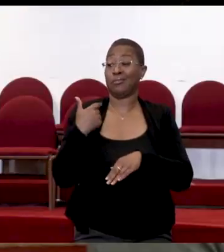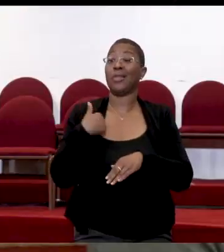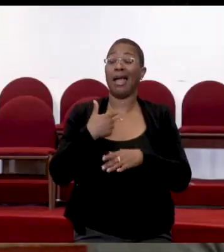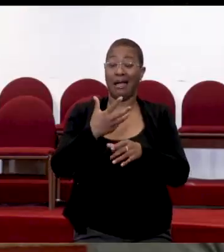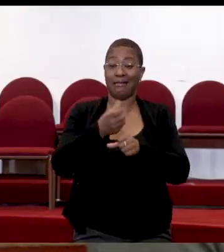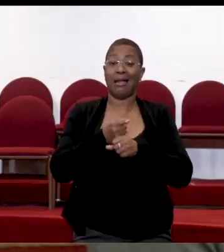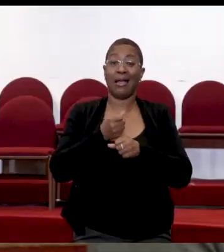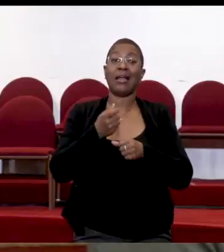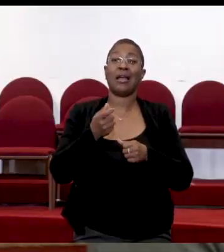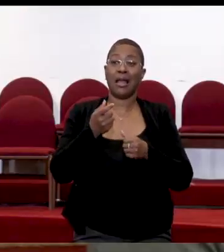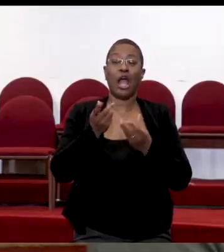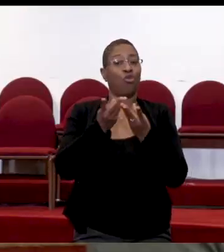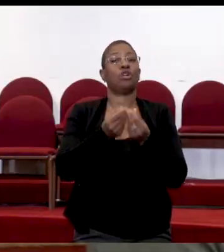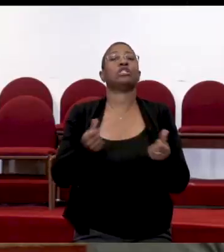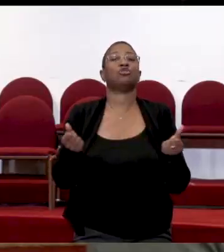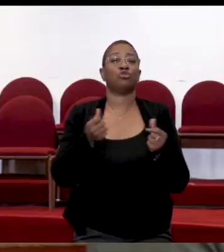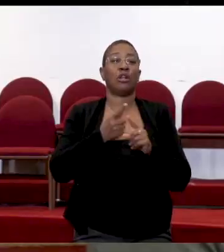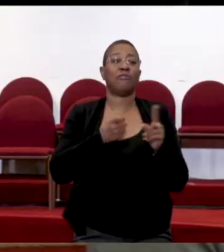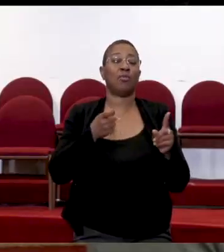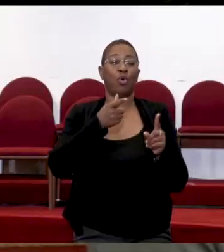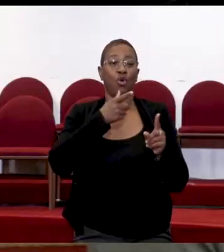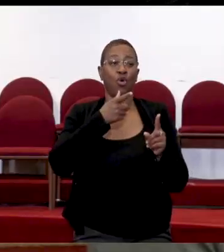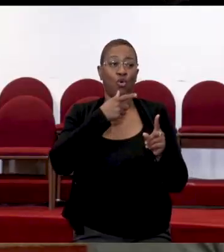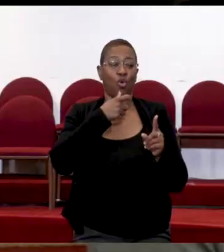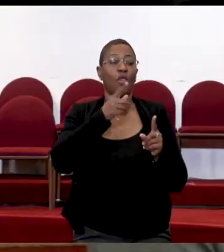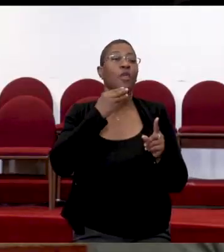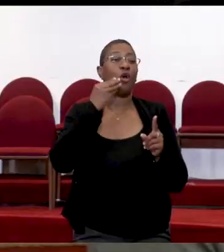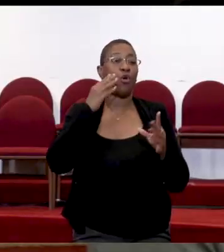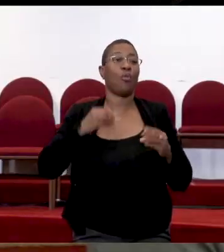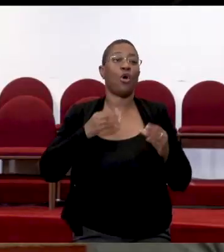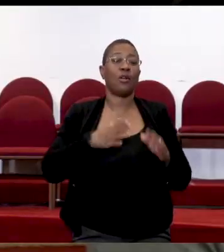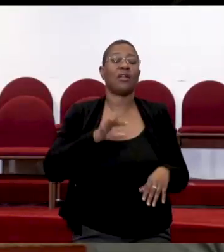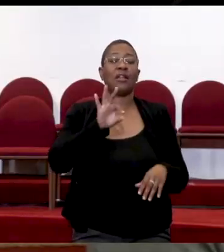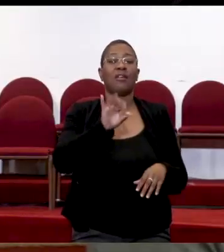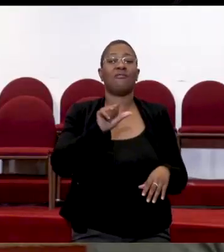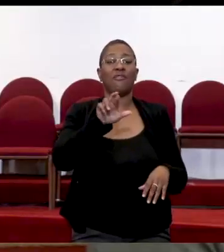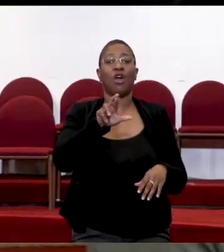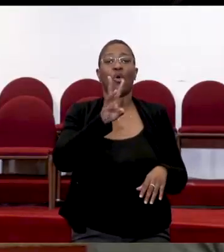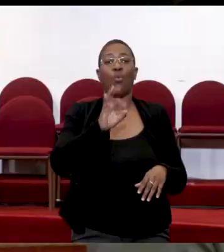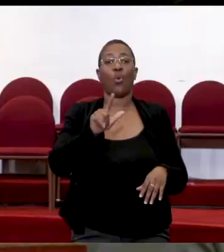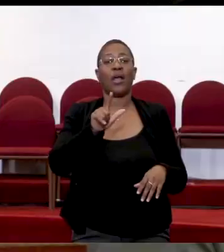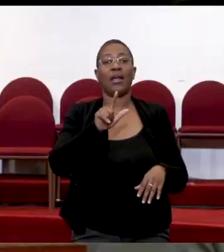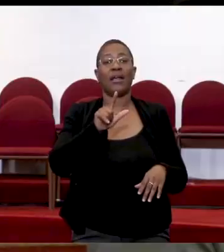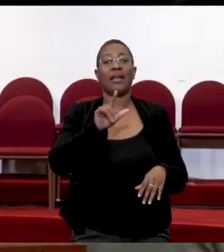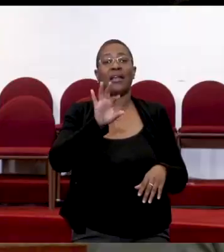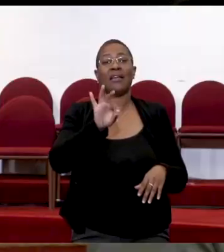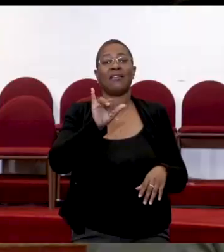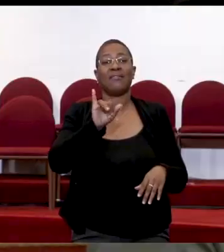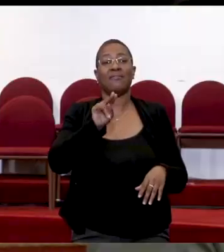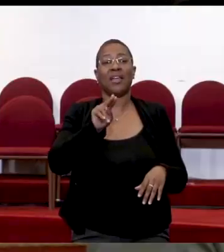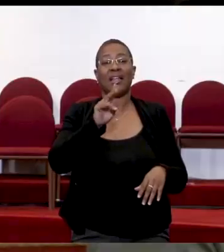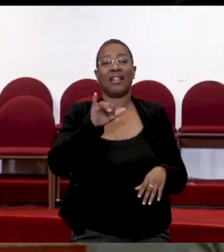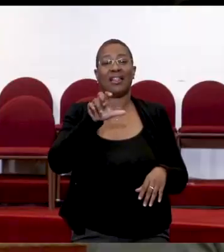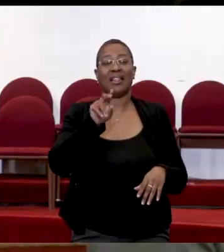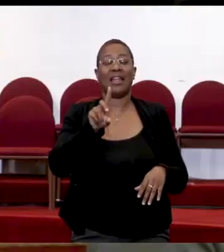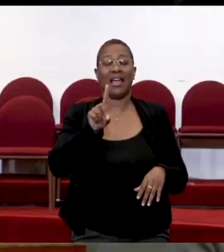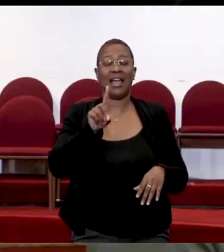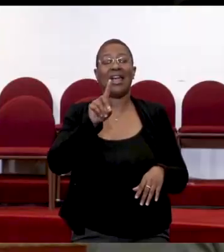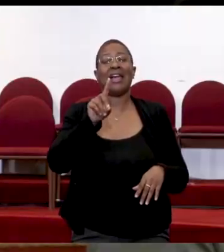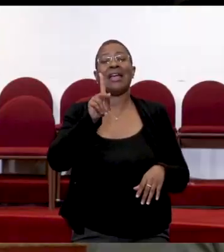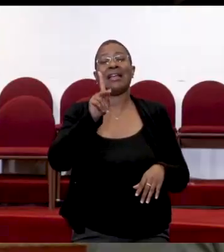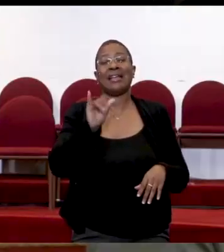of resolution for the homeowner. I'm from the Farwell the Finland County Keystone Block